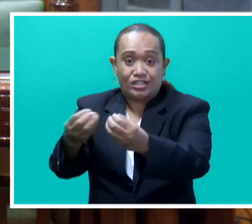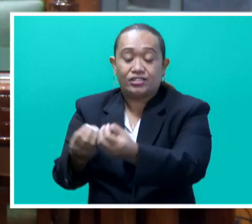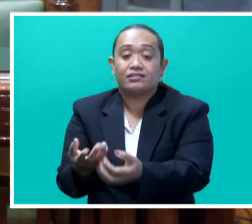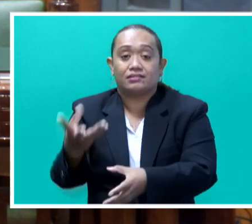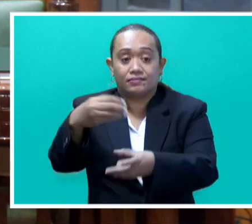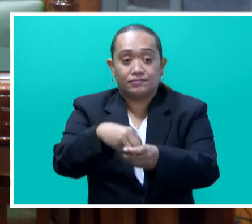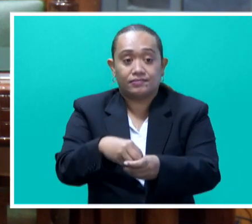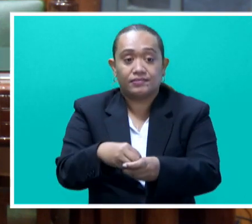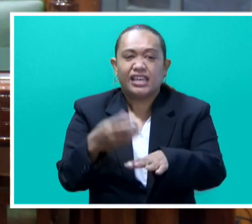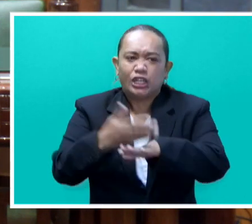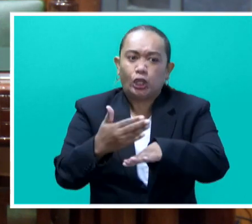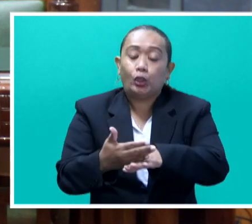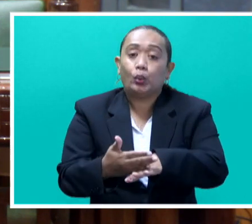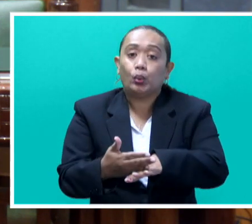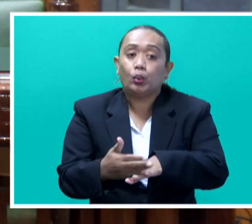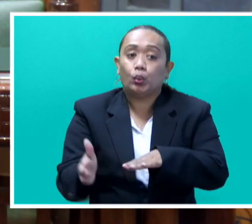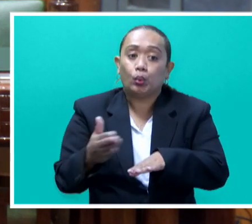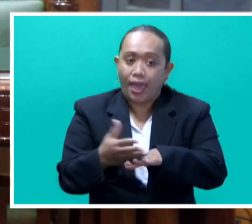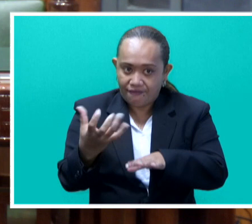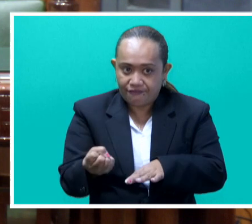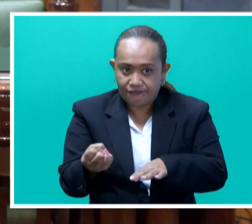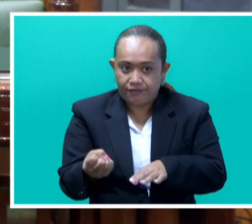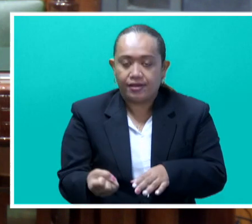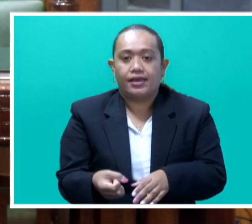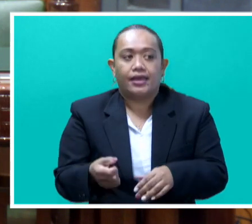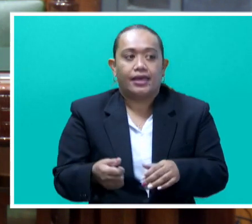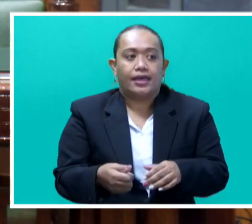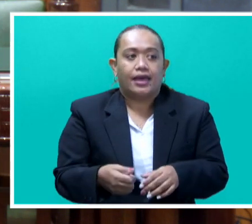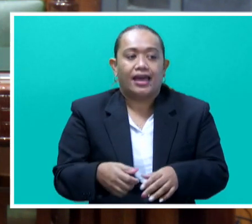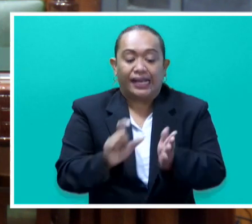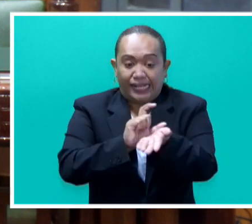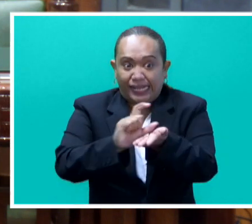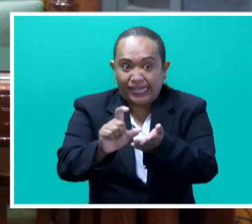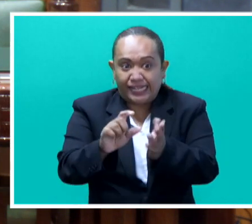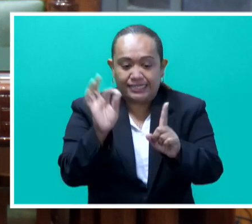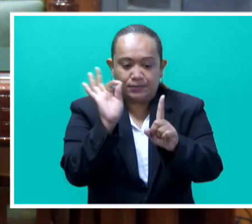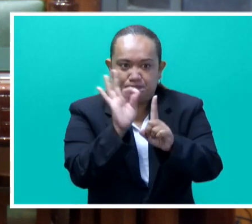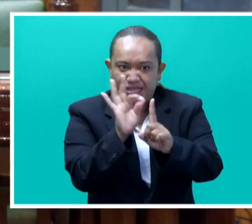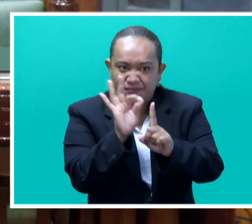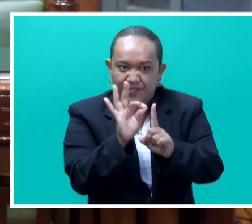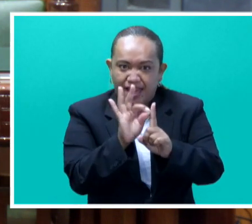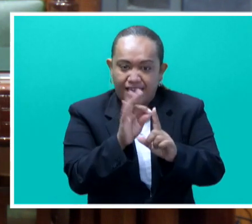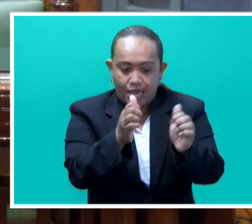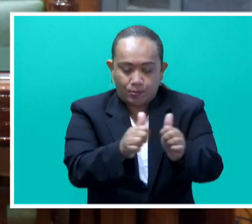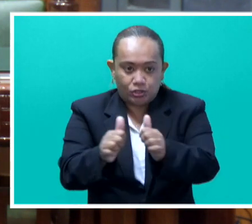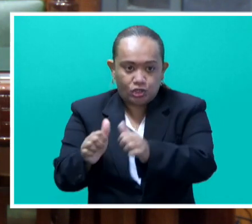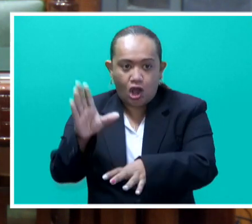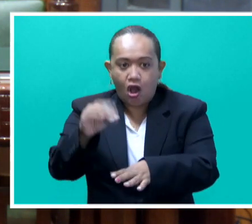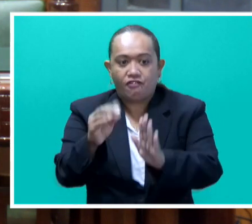are clearly specifying administration of the proposed bill. This will strengthen the operations of